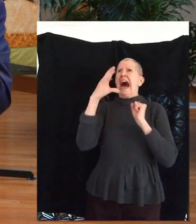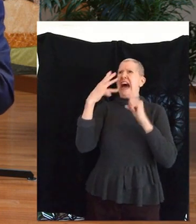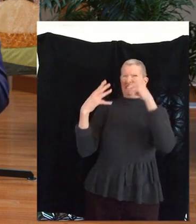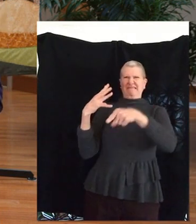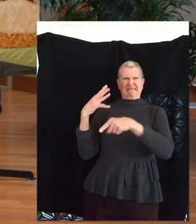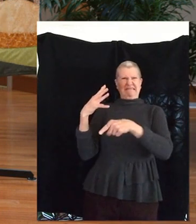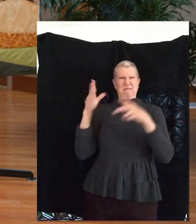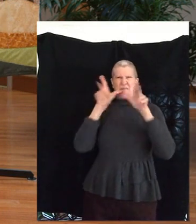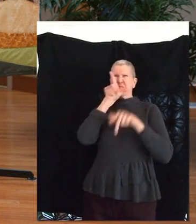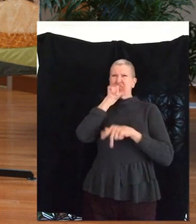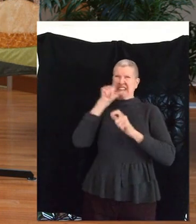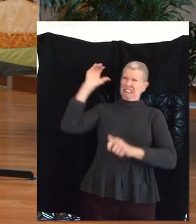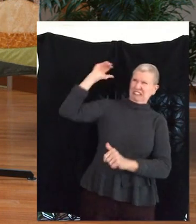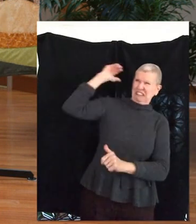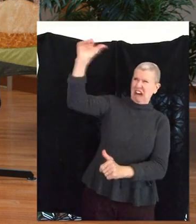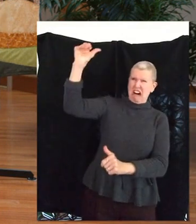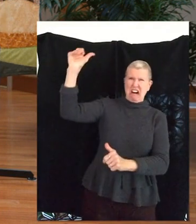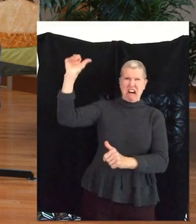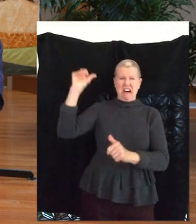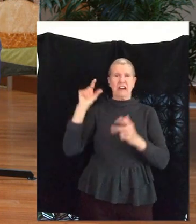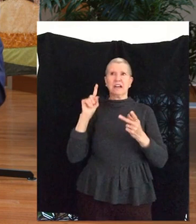pelican. They saw a